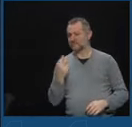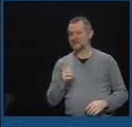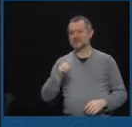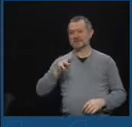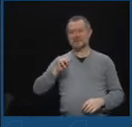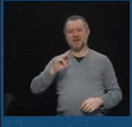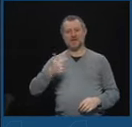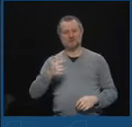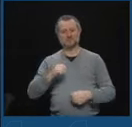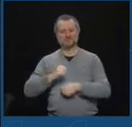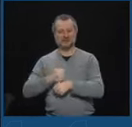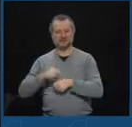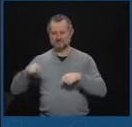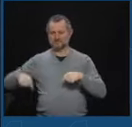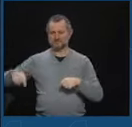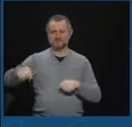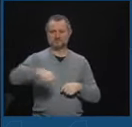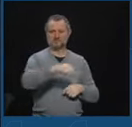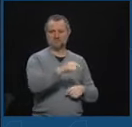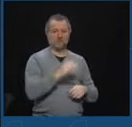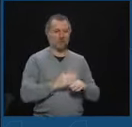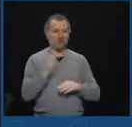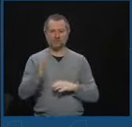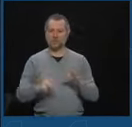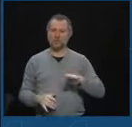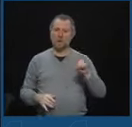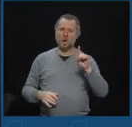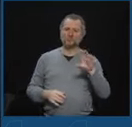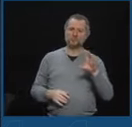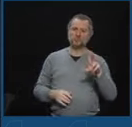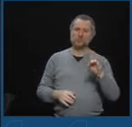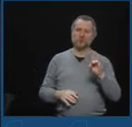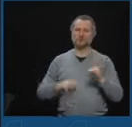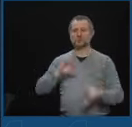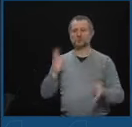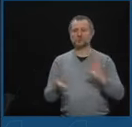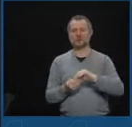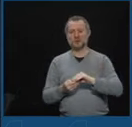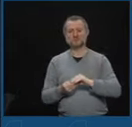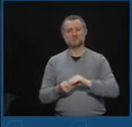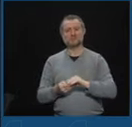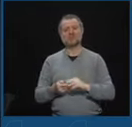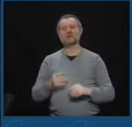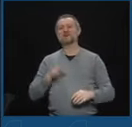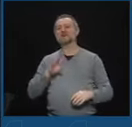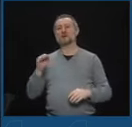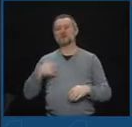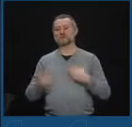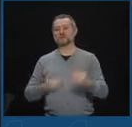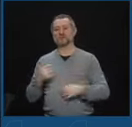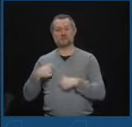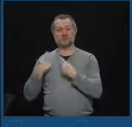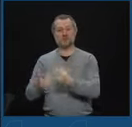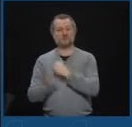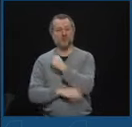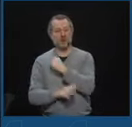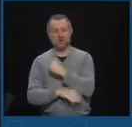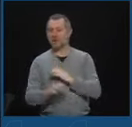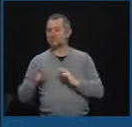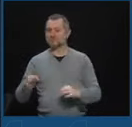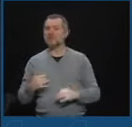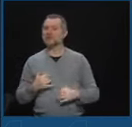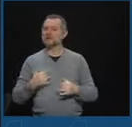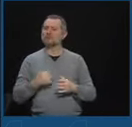109 dedicated New Yorkers already, 138 total. We've had nearly 40 hires since last fall. So it's increasing our